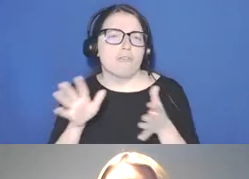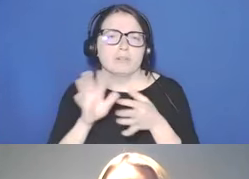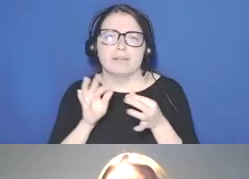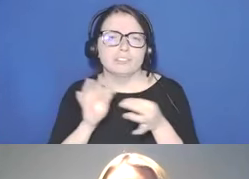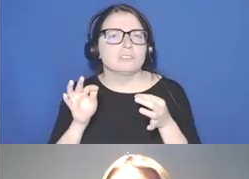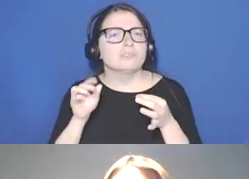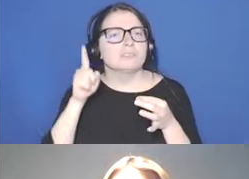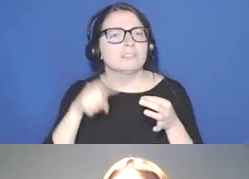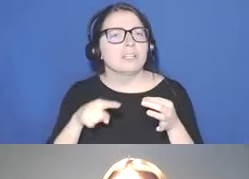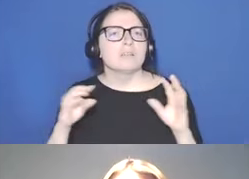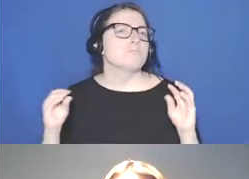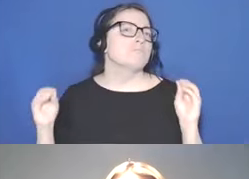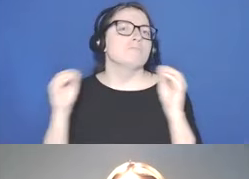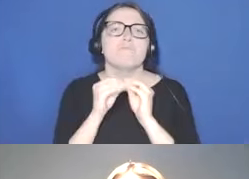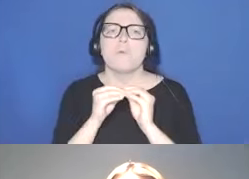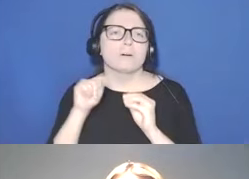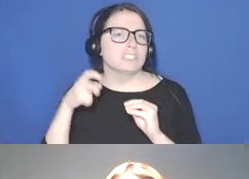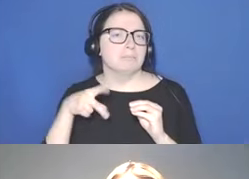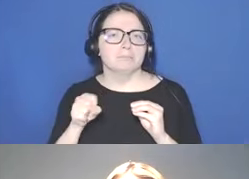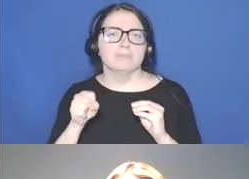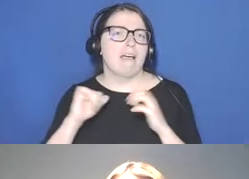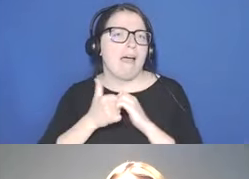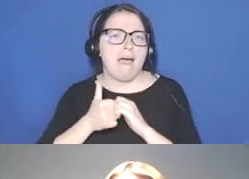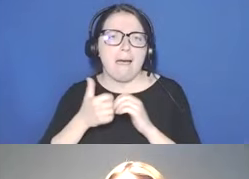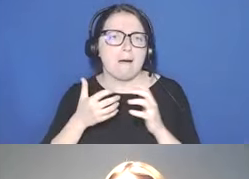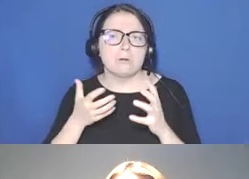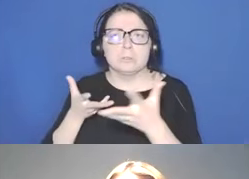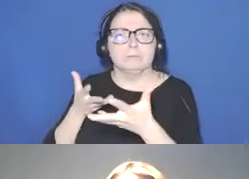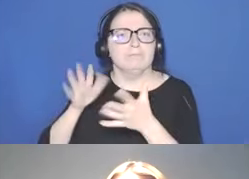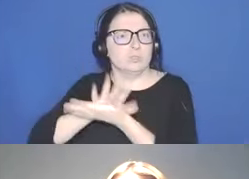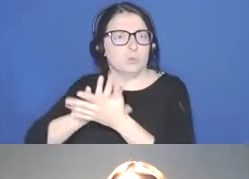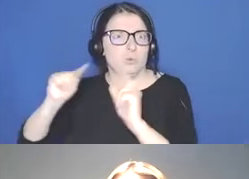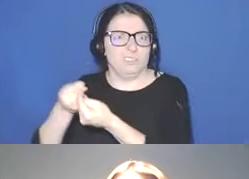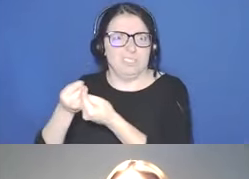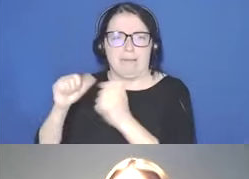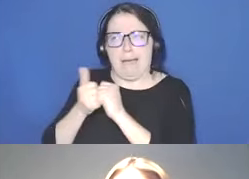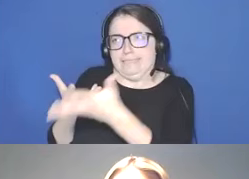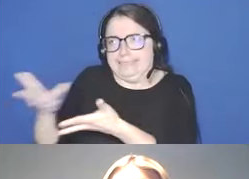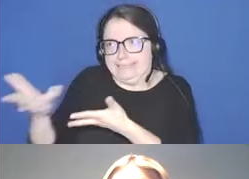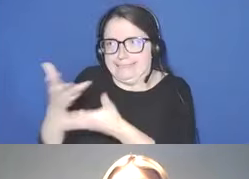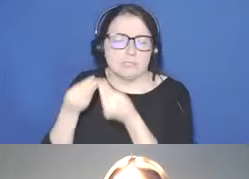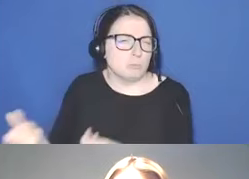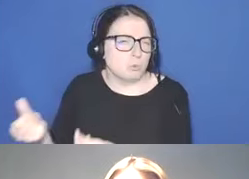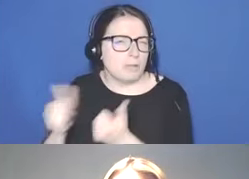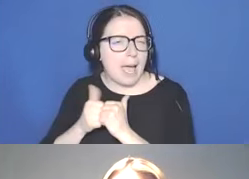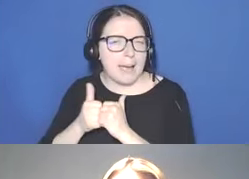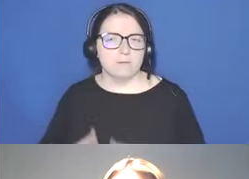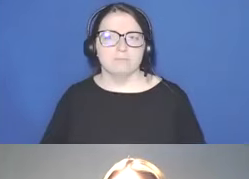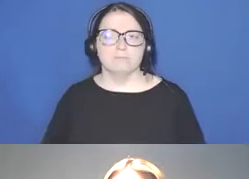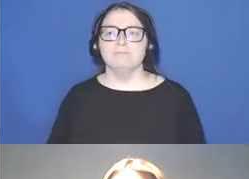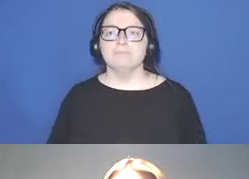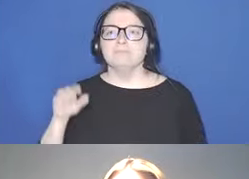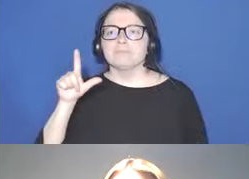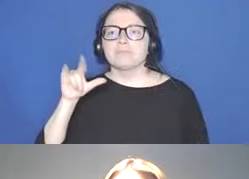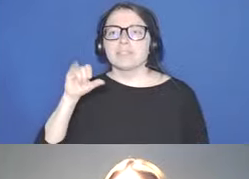additional tips of working effectively with the school team? I noticed one of the questions was, if